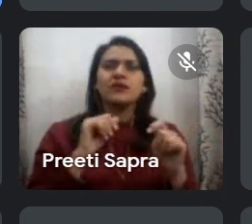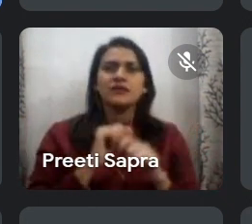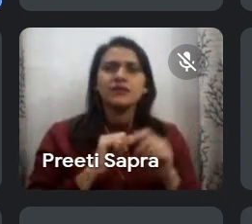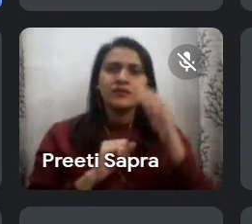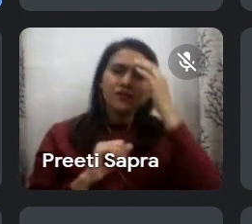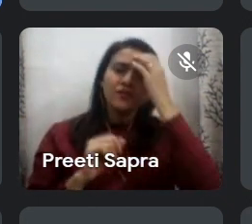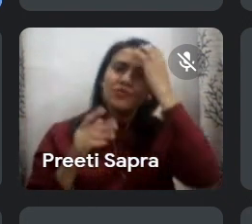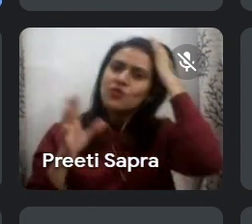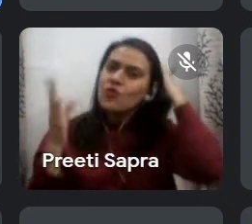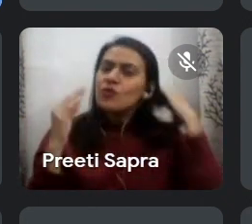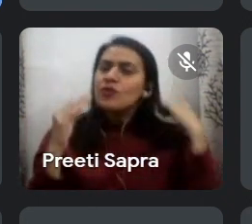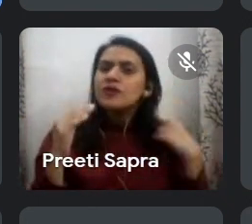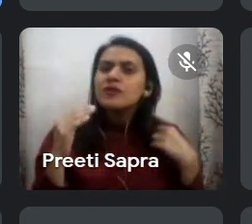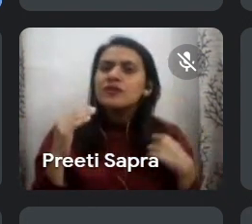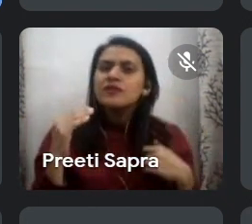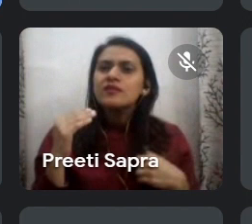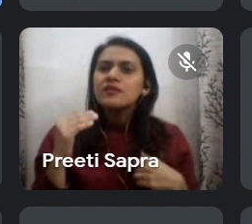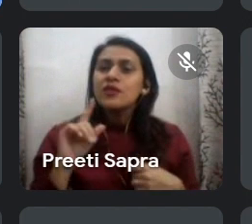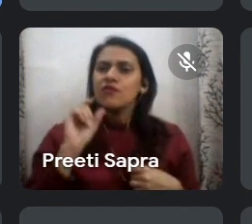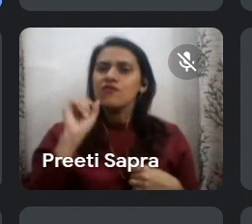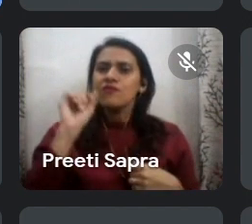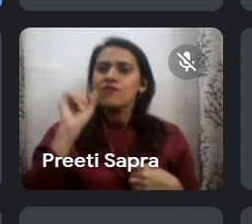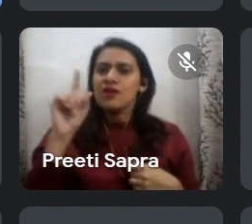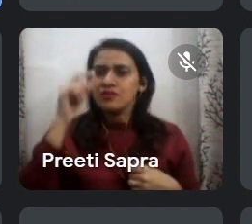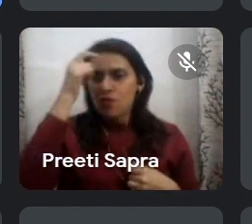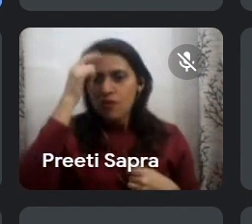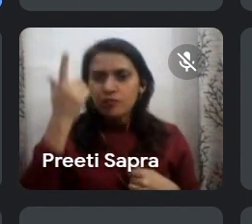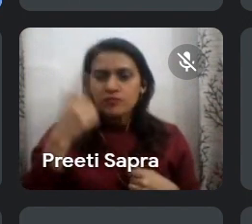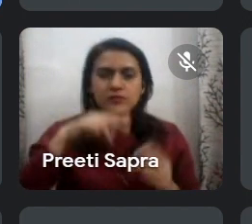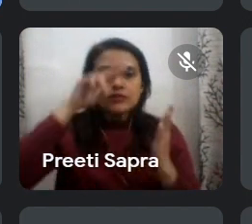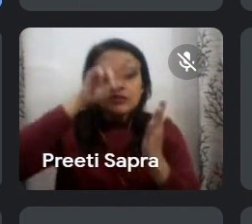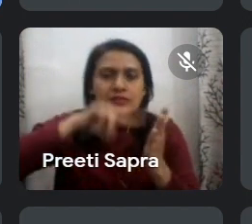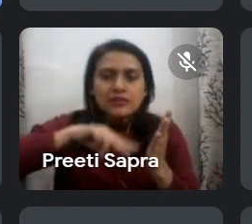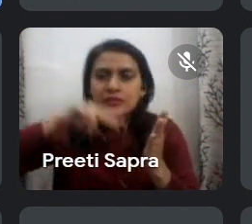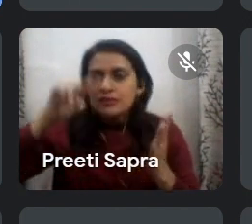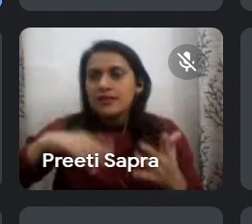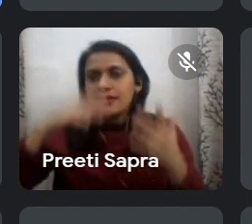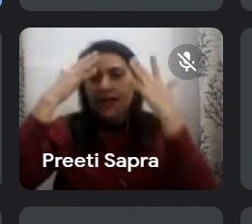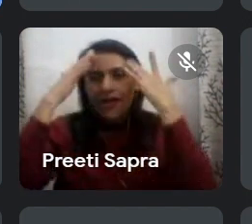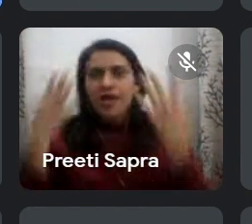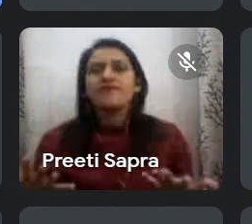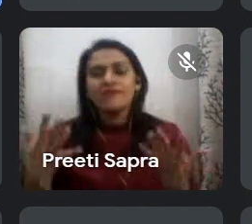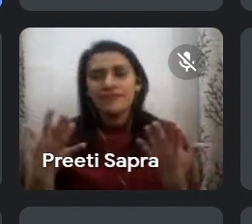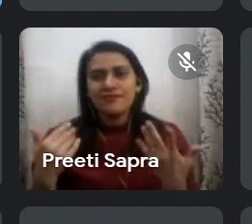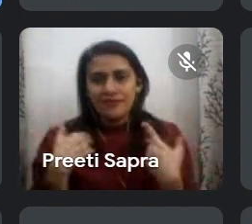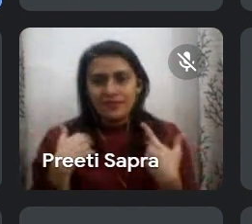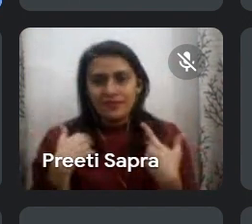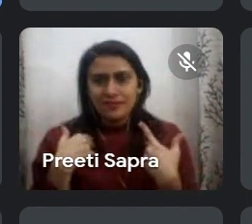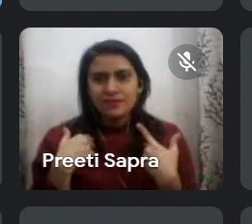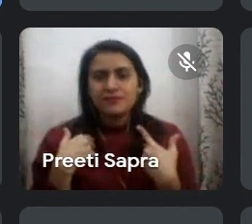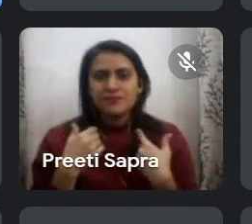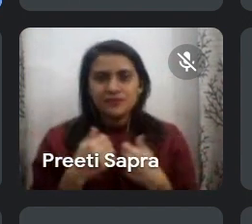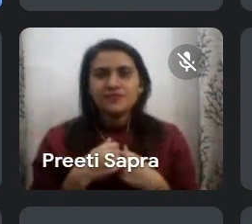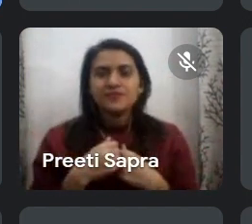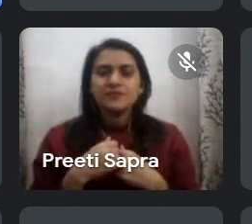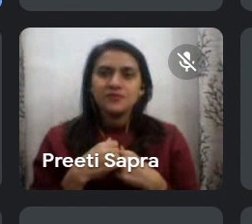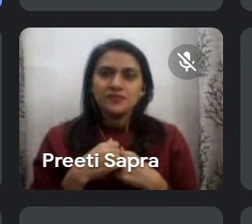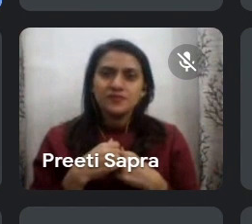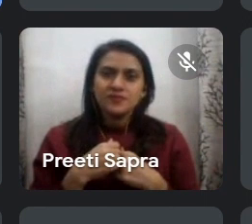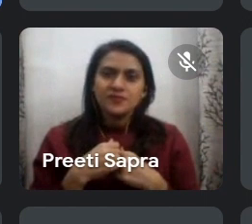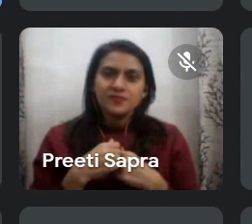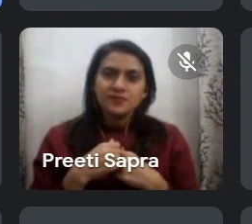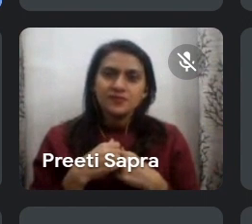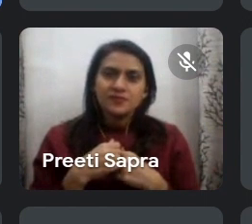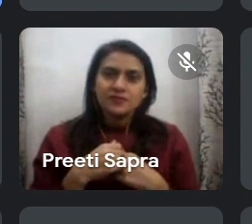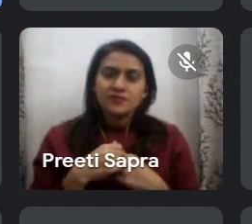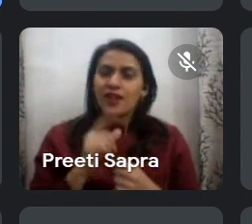when I was in Christ, the first problem that I faced was reading, the reading load. I would always skim through in my 11th and